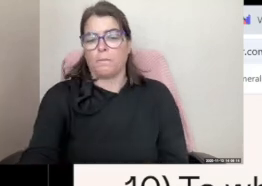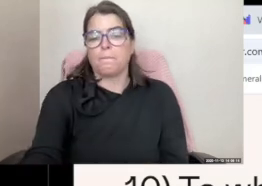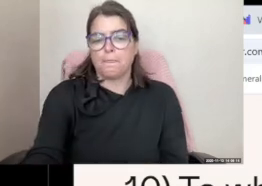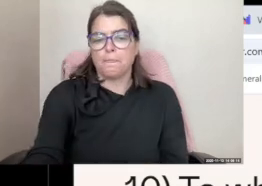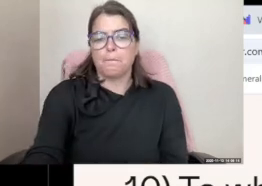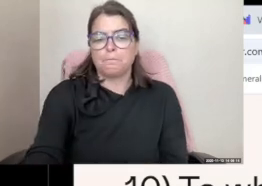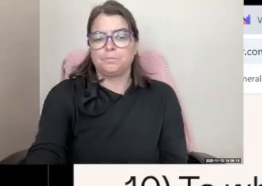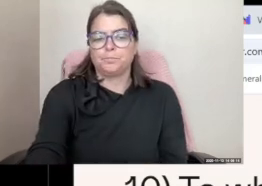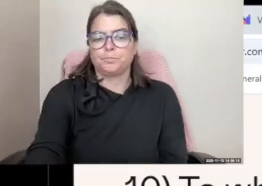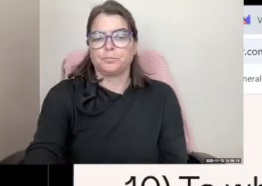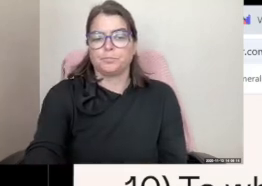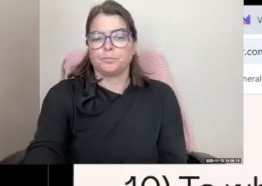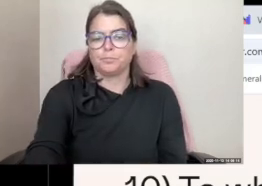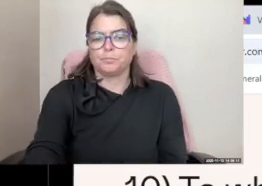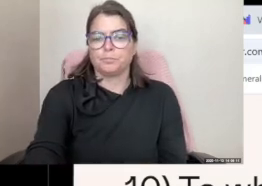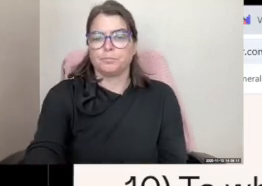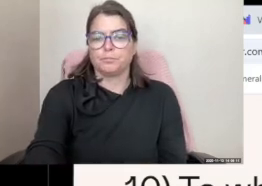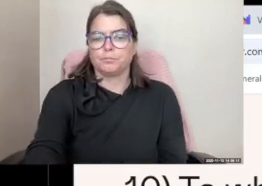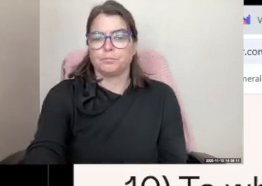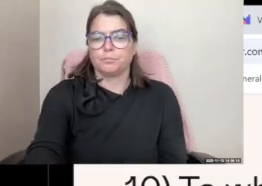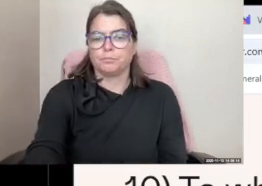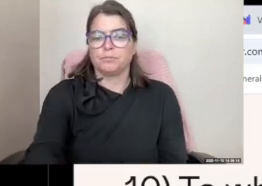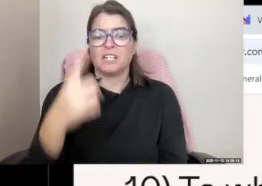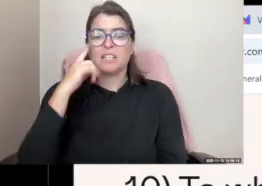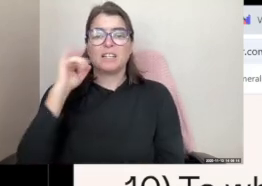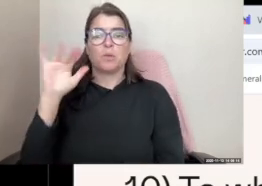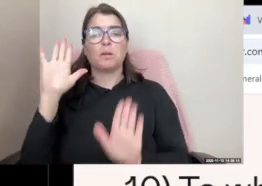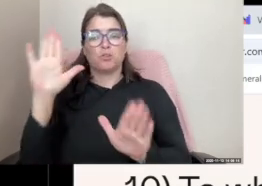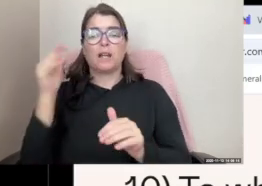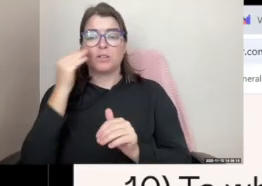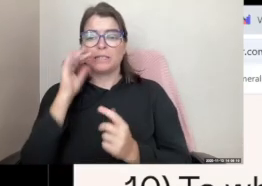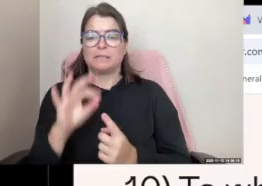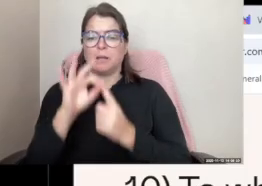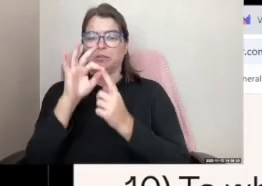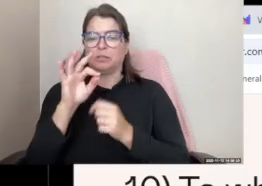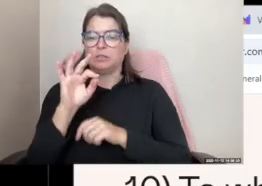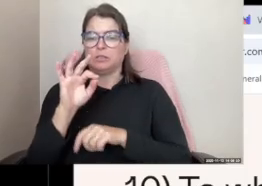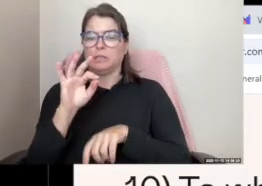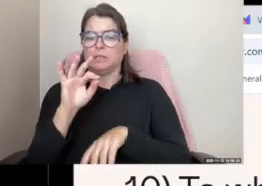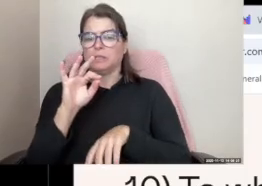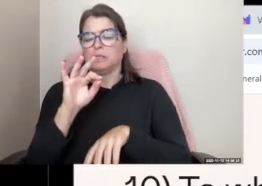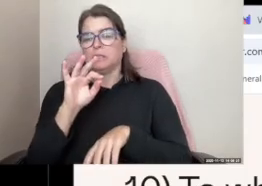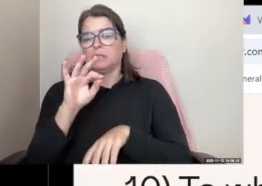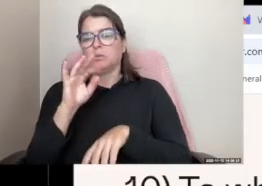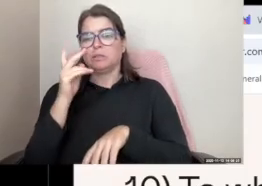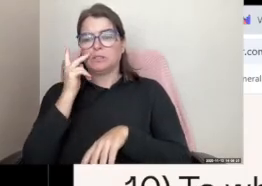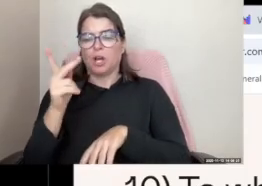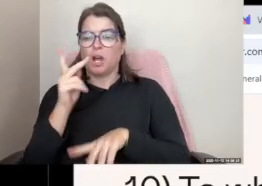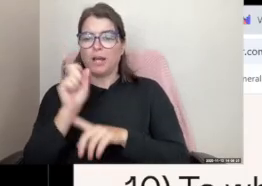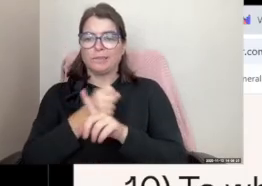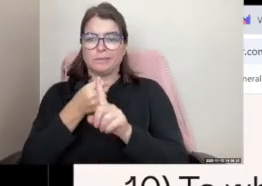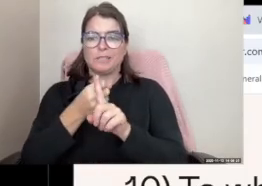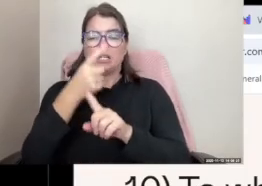analysis. We don't have that information specifically for these incentive programs, but it's a great question. And it's something that we can look